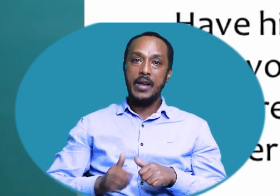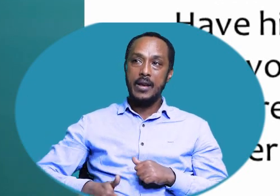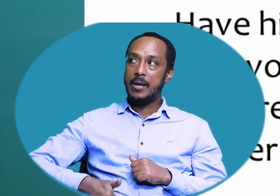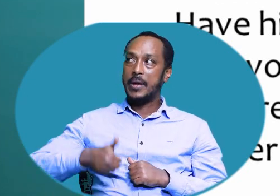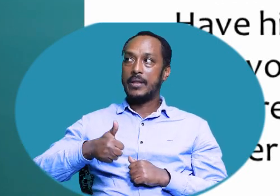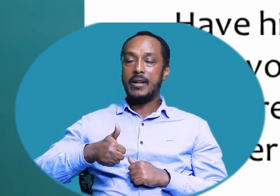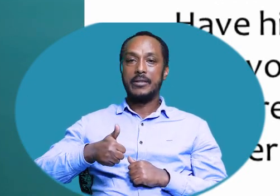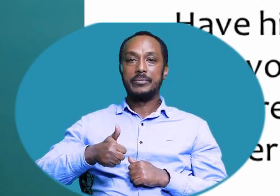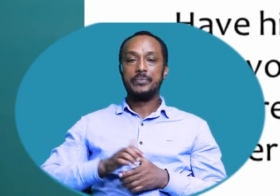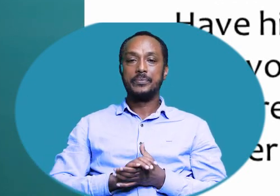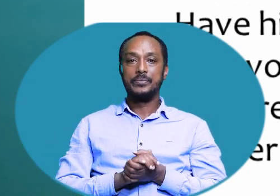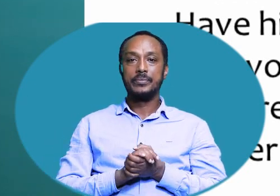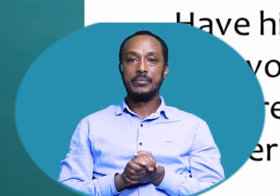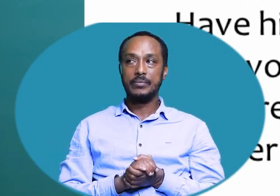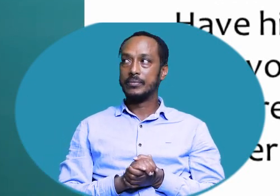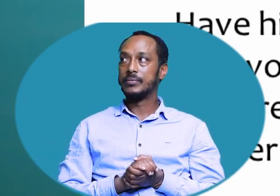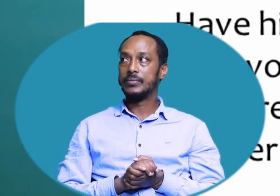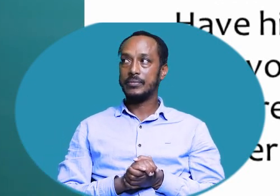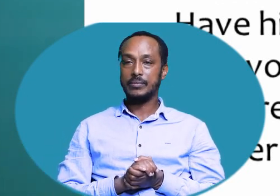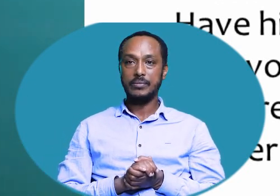the fundamental